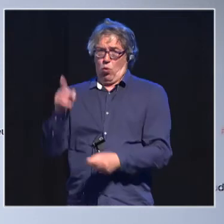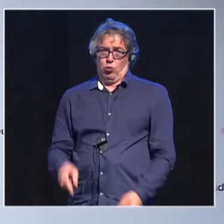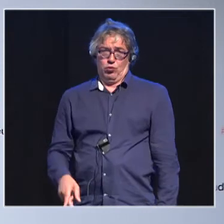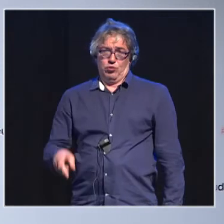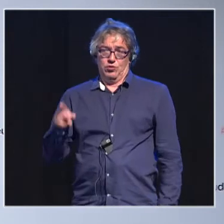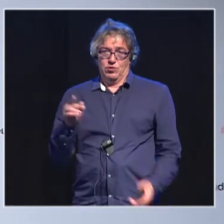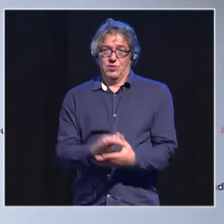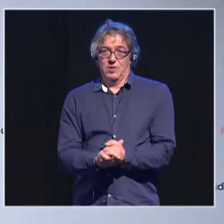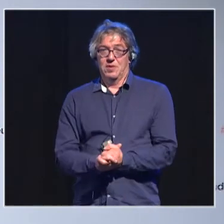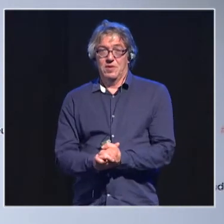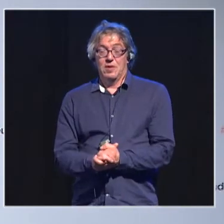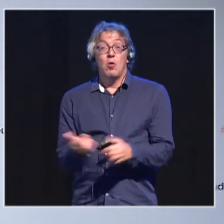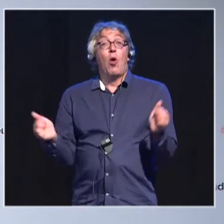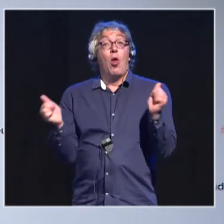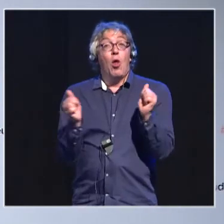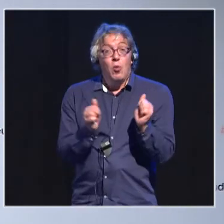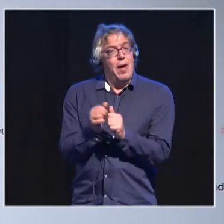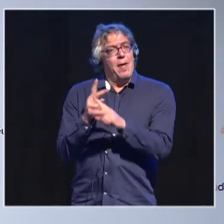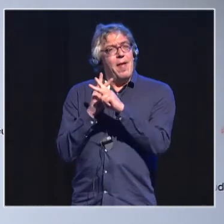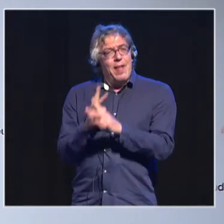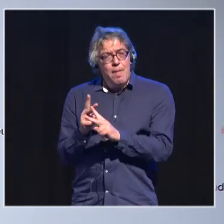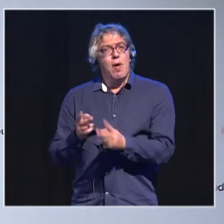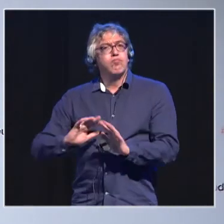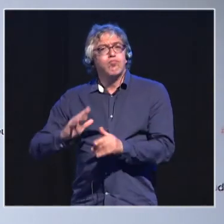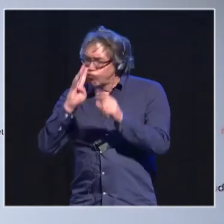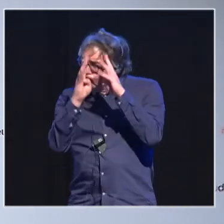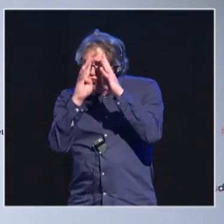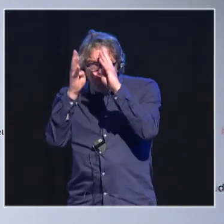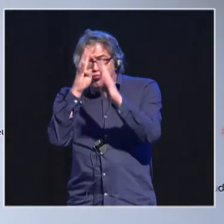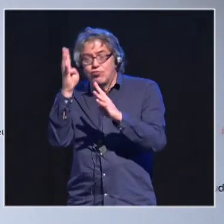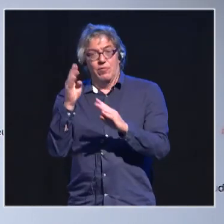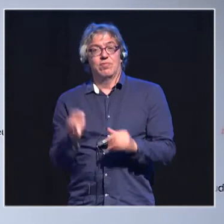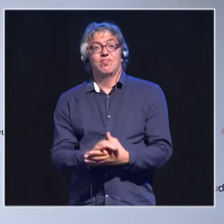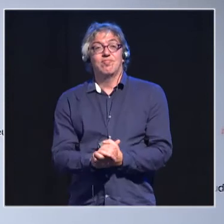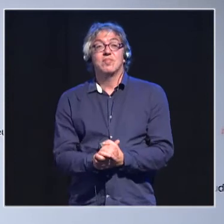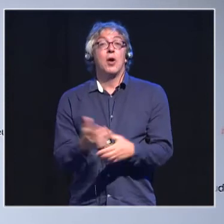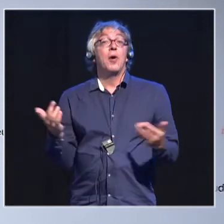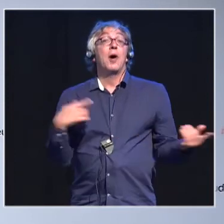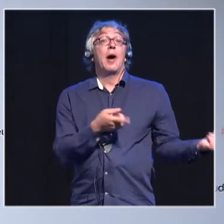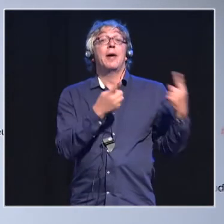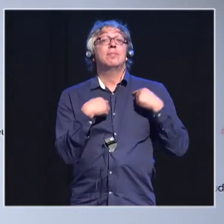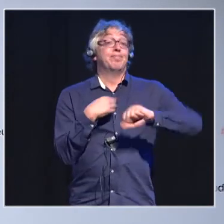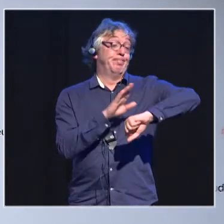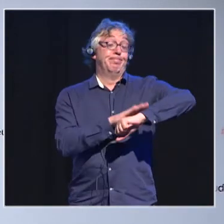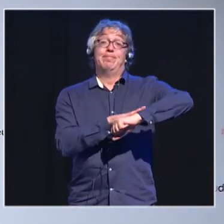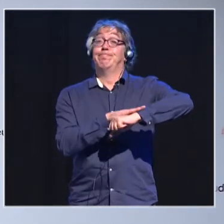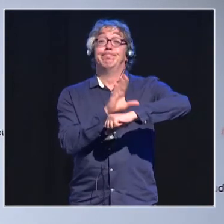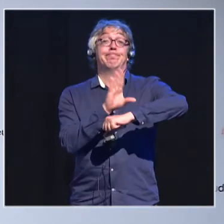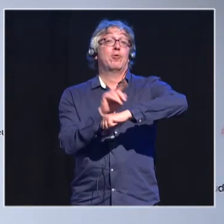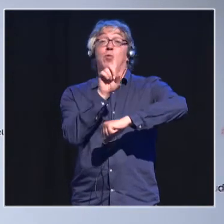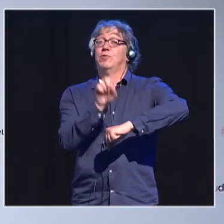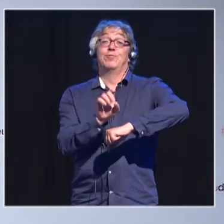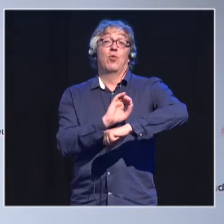dynamism and agility of the informal sector. I've been told there isn't time for questions, but I'm going to